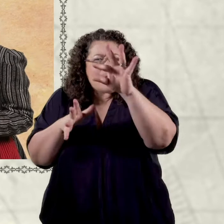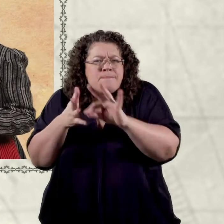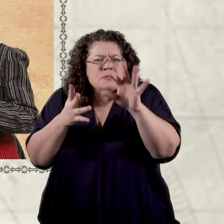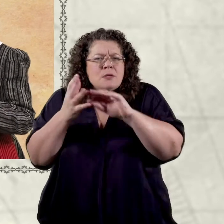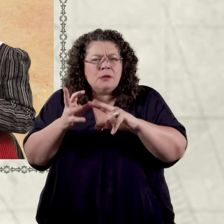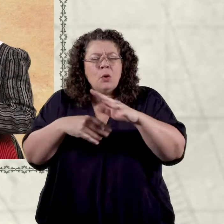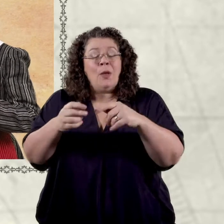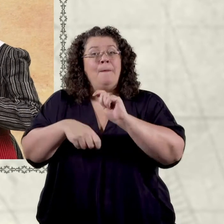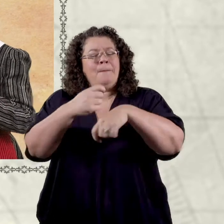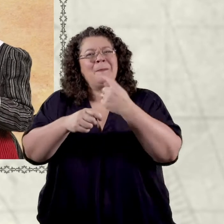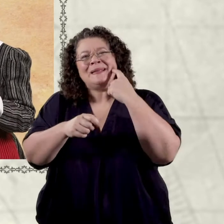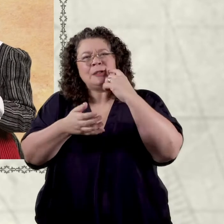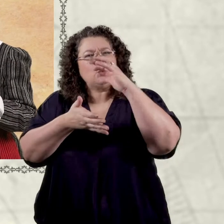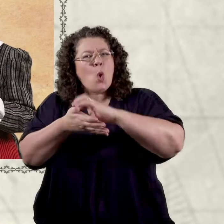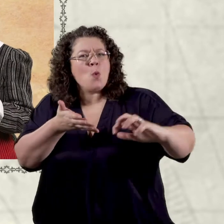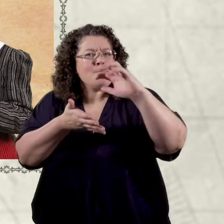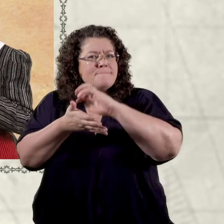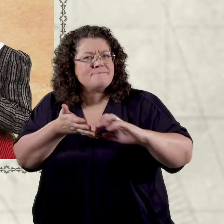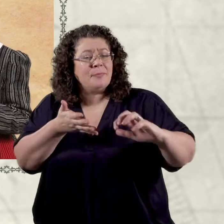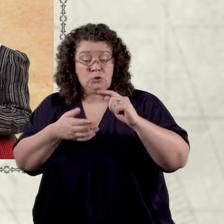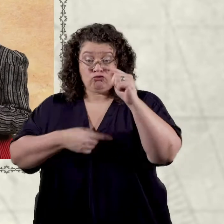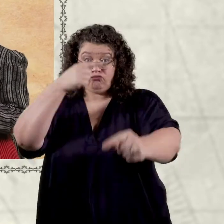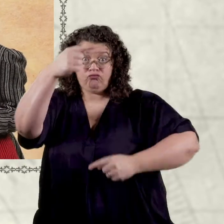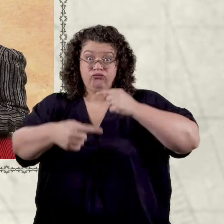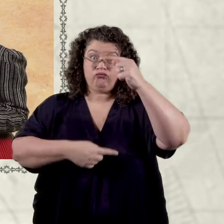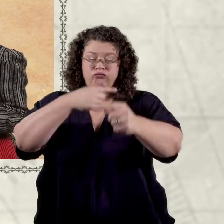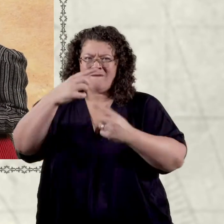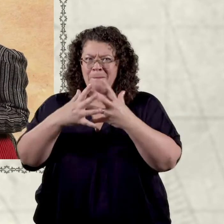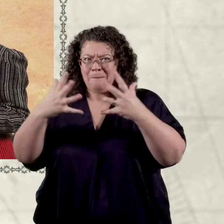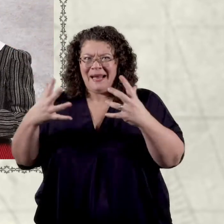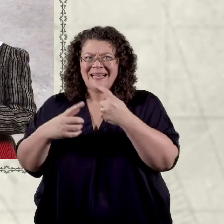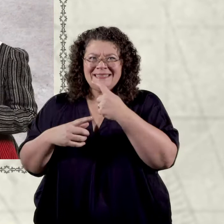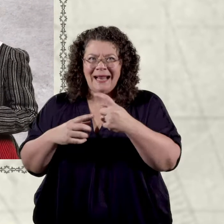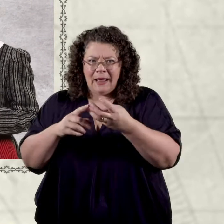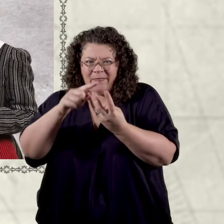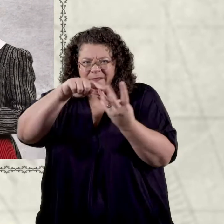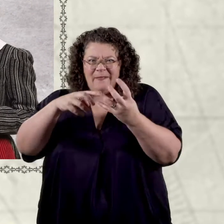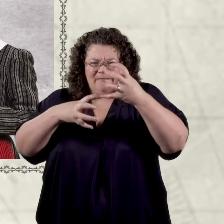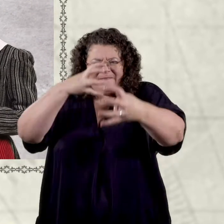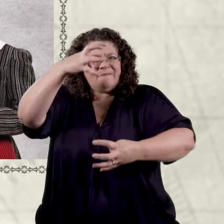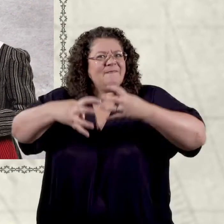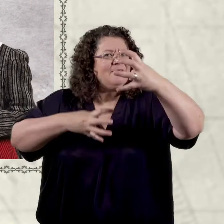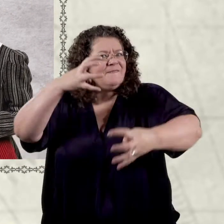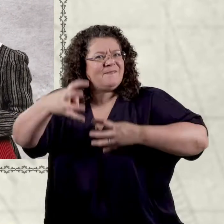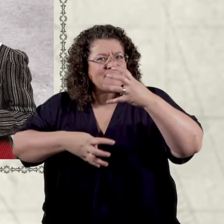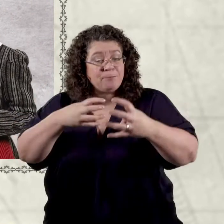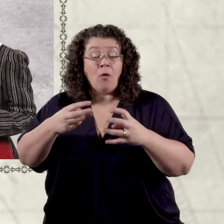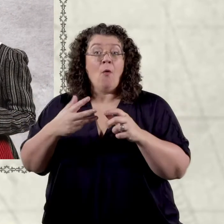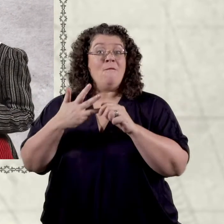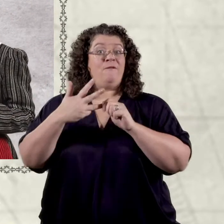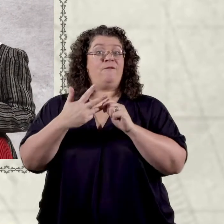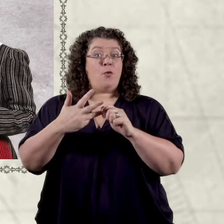it. This drum would turn, and it had enormous teeth. And the fourth step,